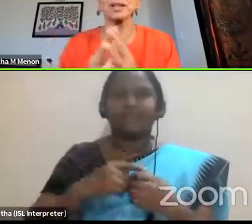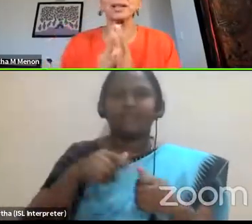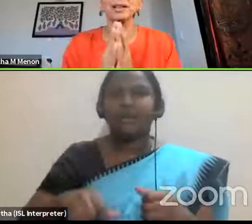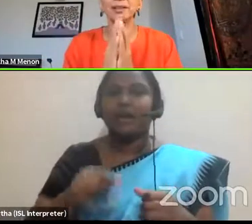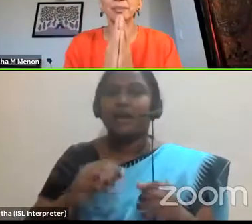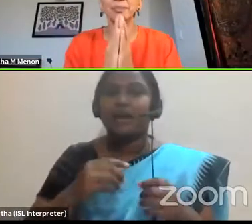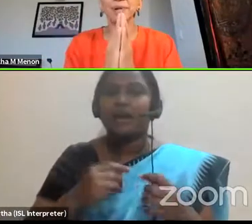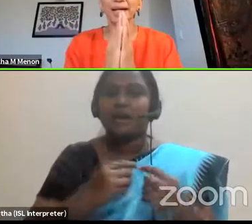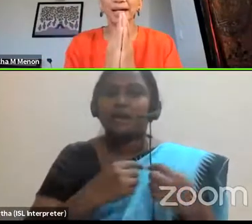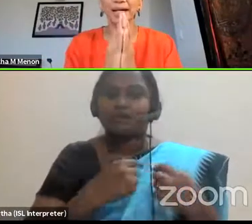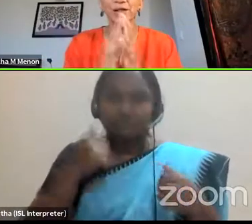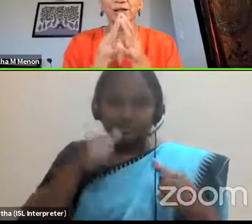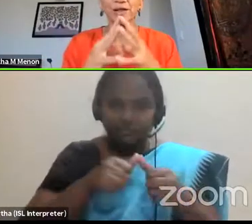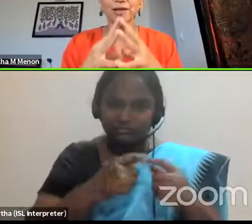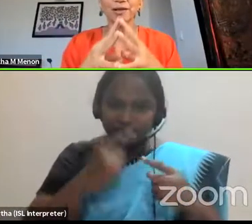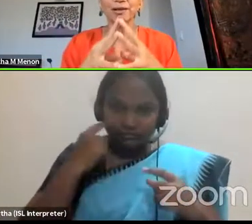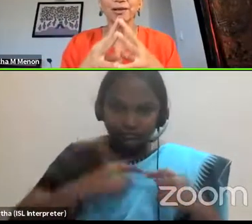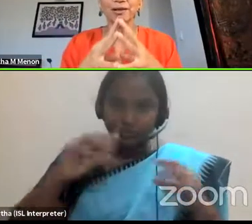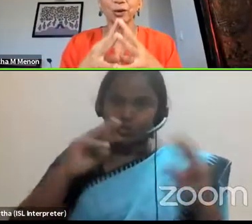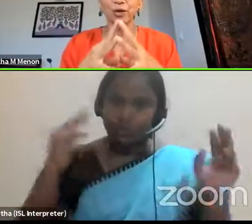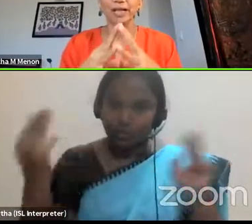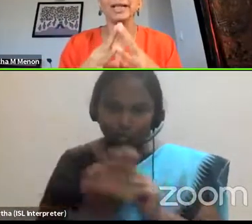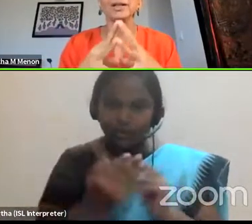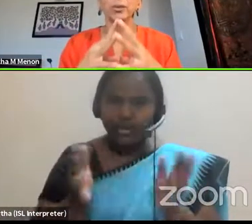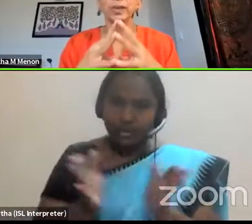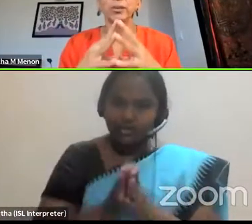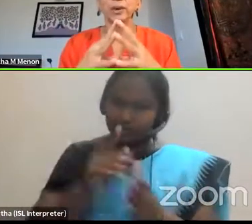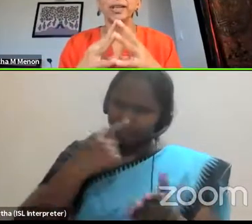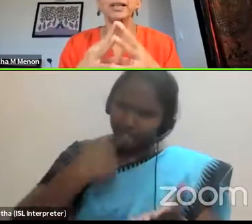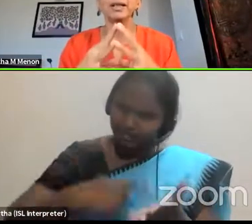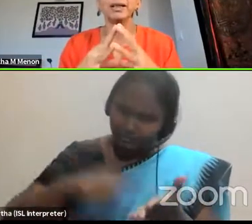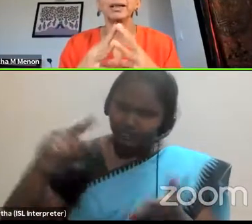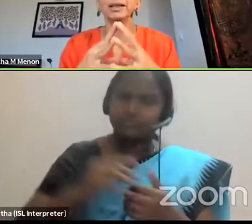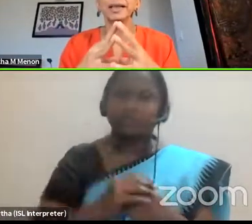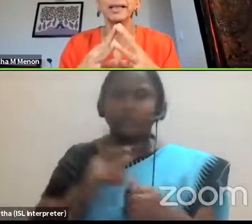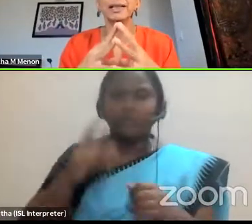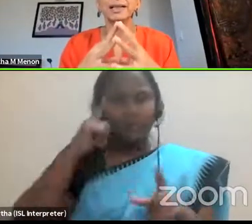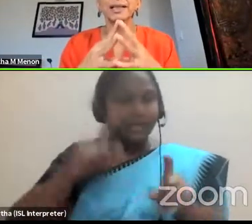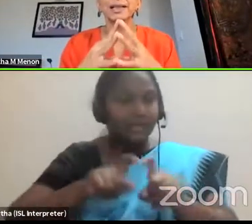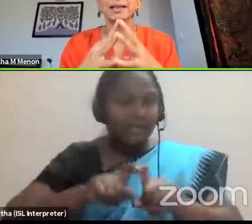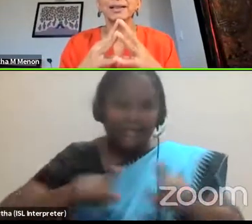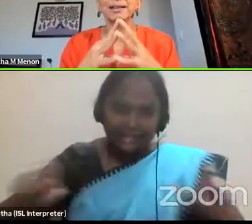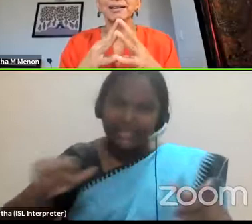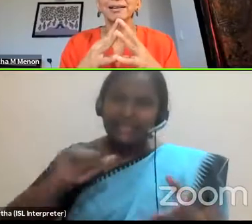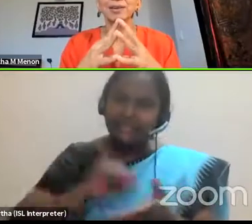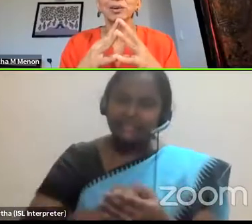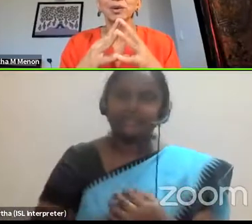world. And you're right, we were very clear that